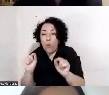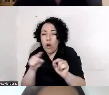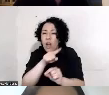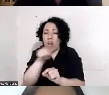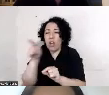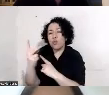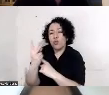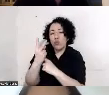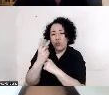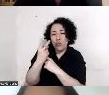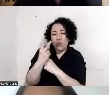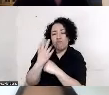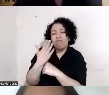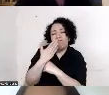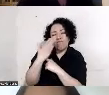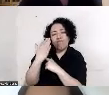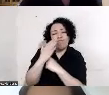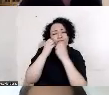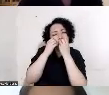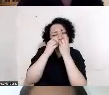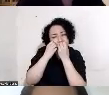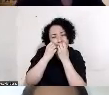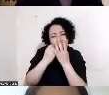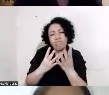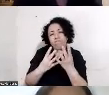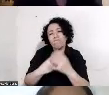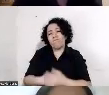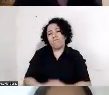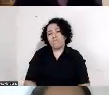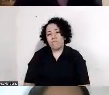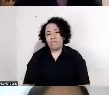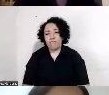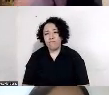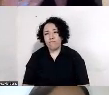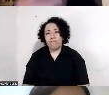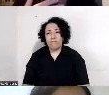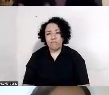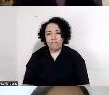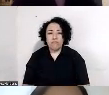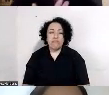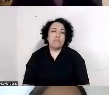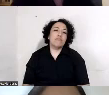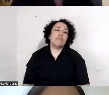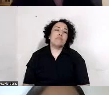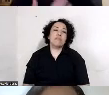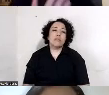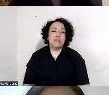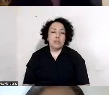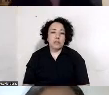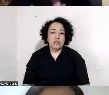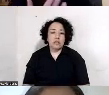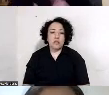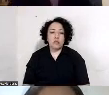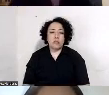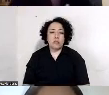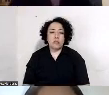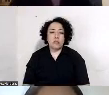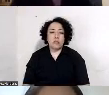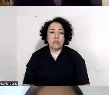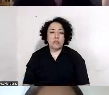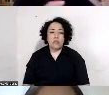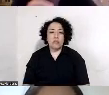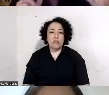me deram uma oportunidade única. So, for example, again, what we would talk about is gifted